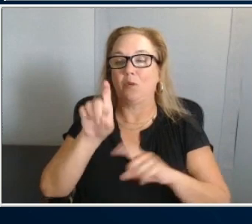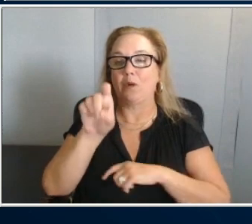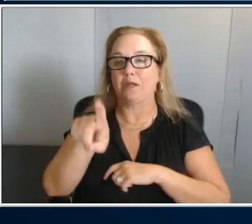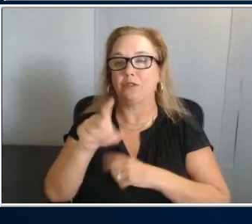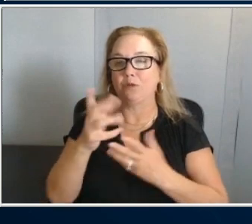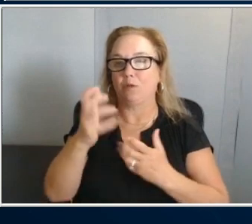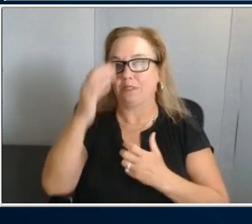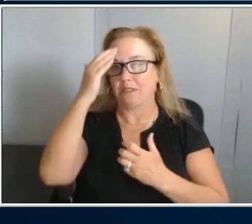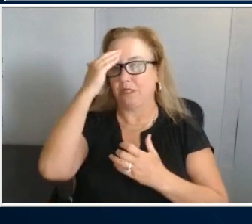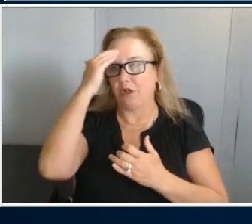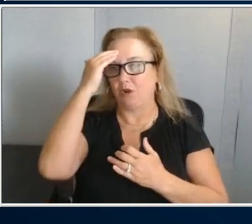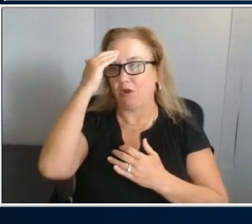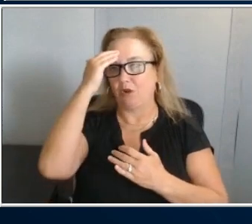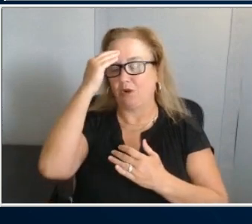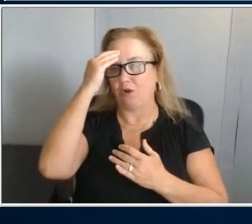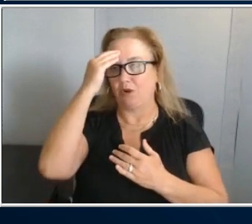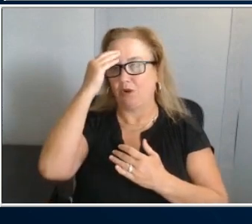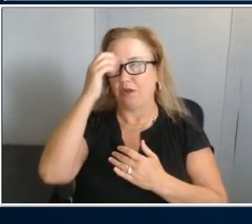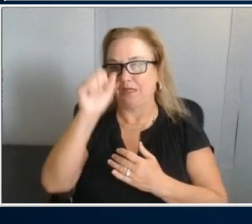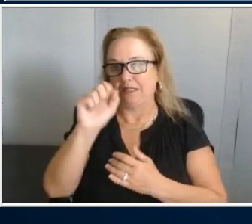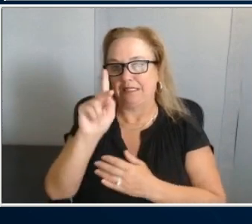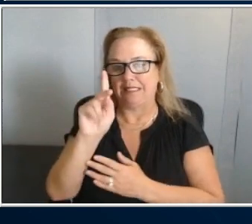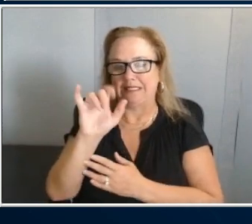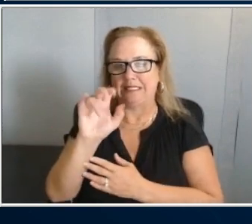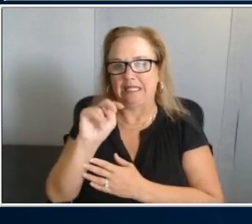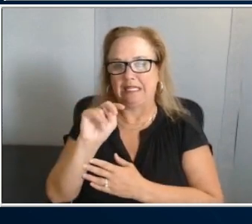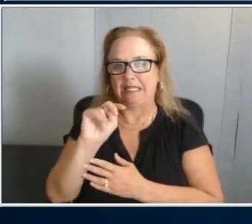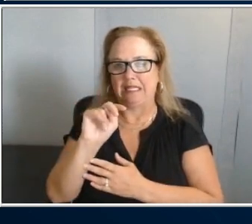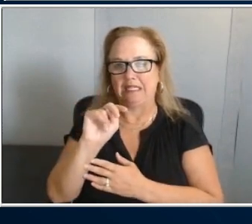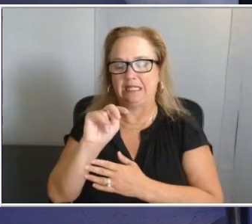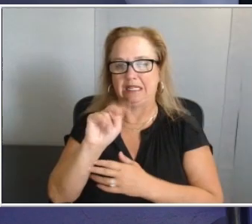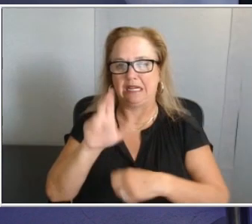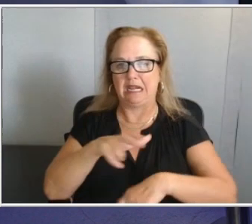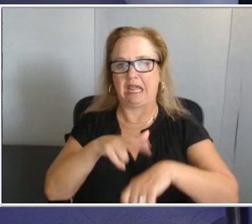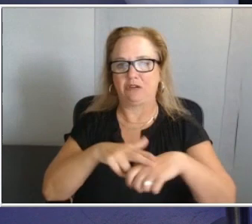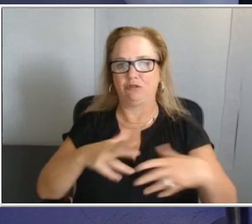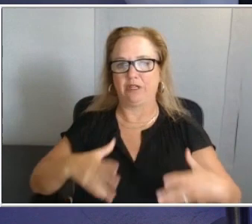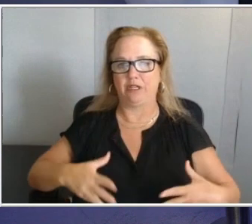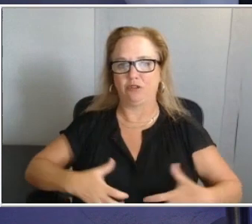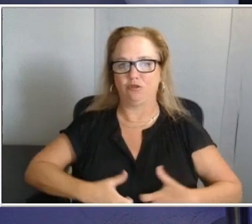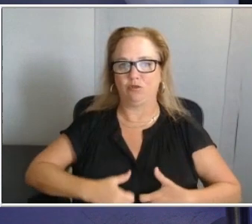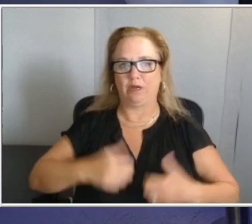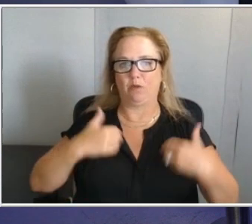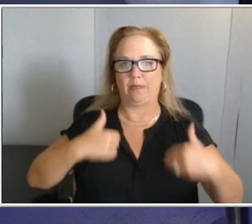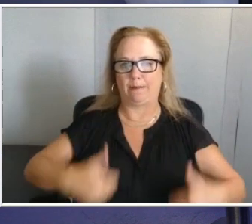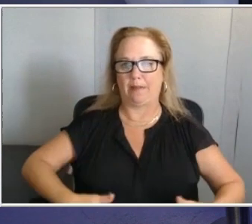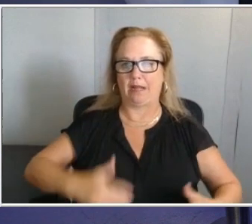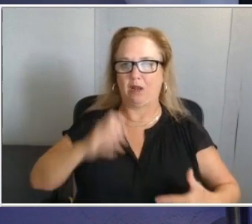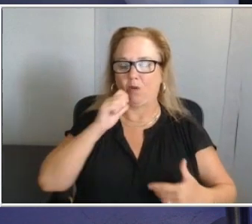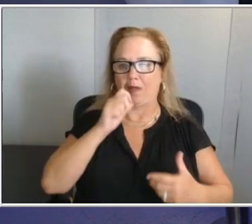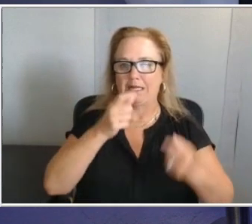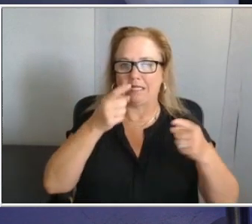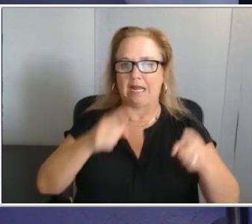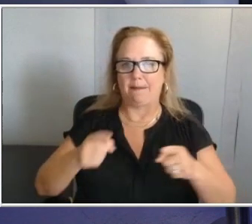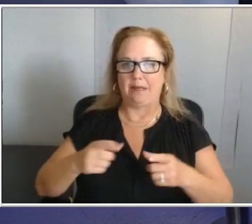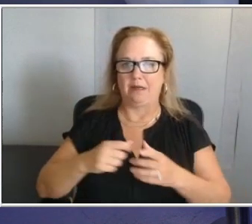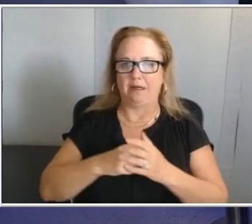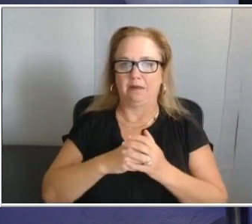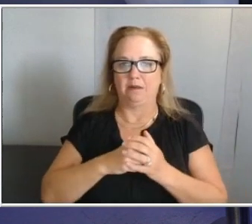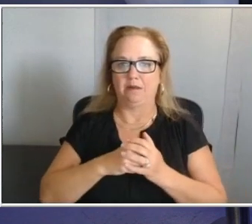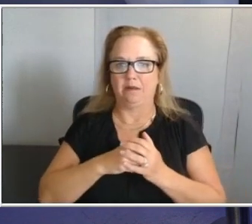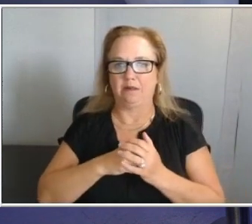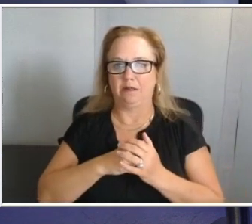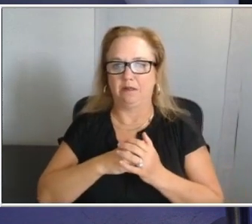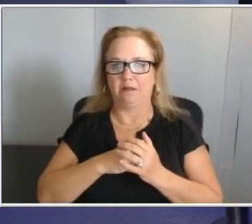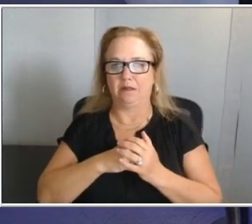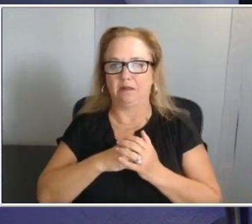to know, why doesn't the skin naturally shrink with the body? Why does that happen? What's that phenomenon?